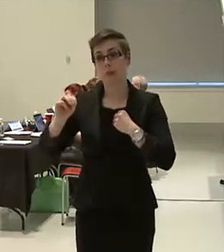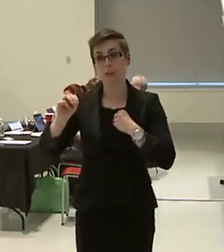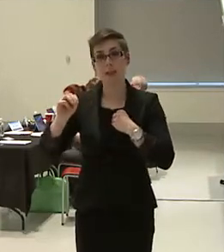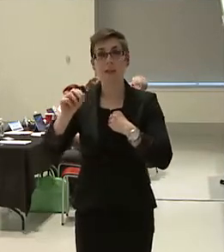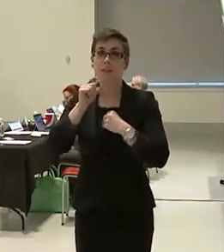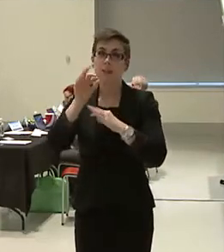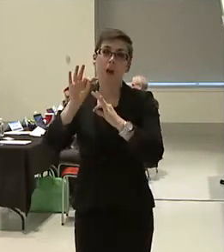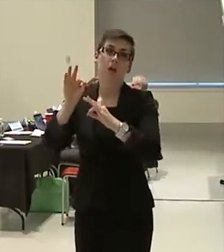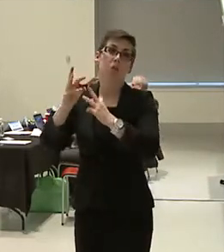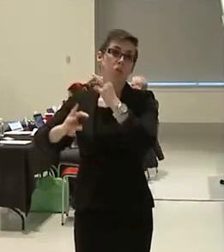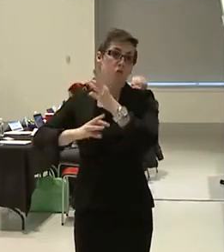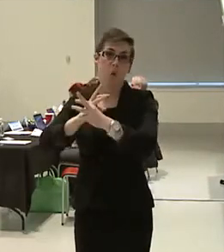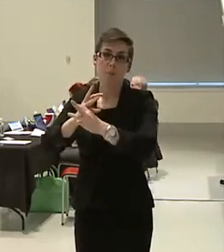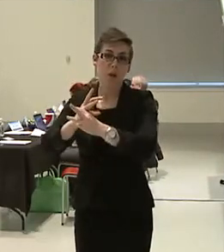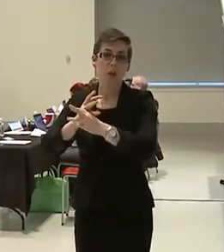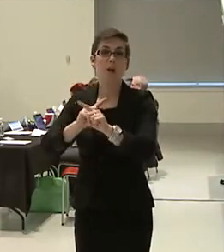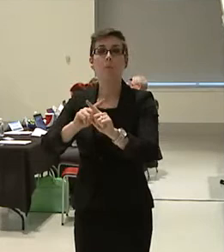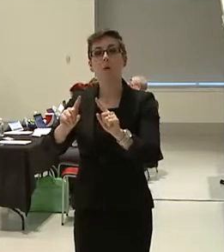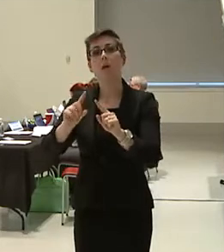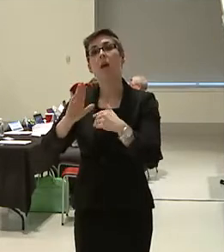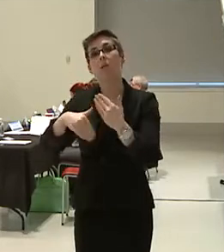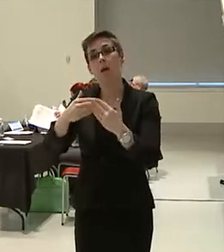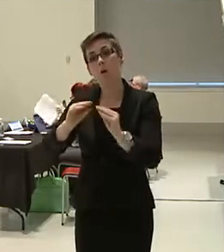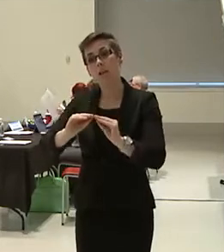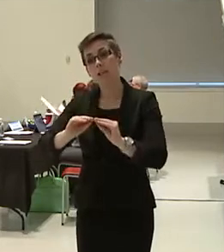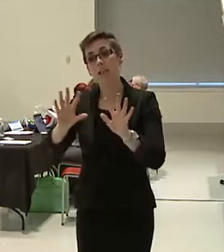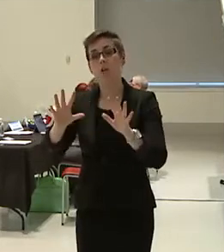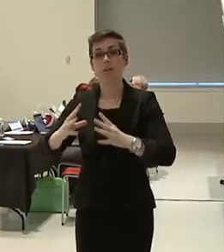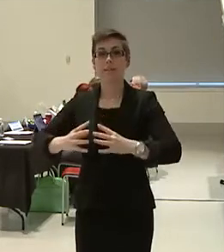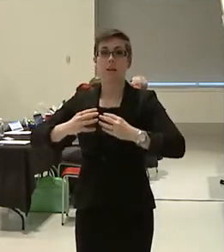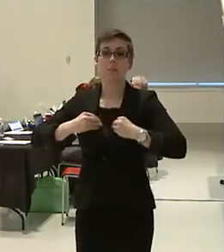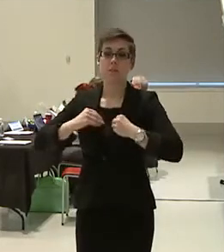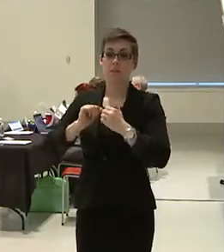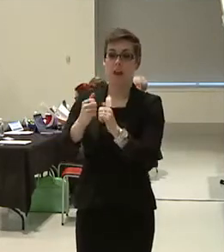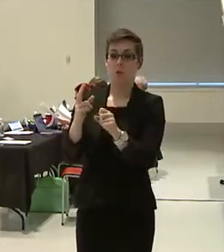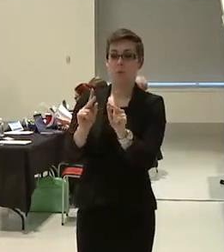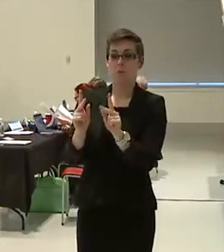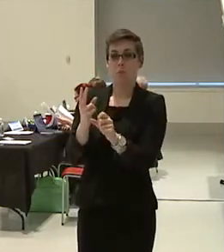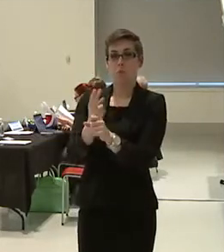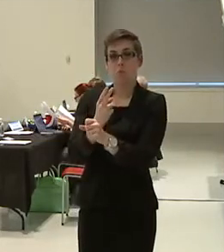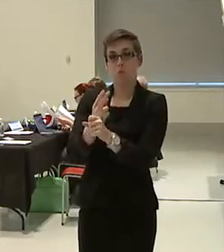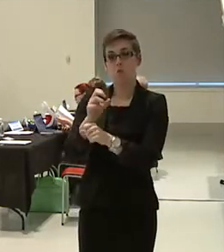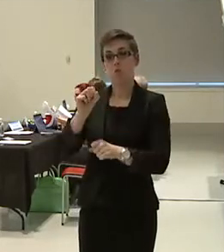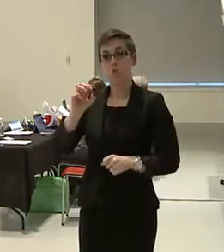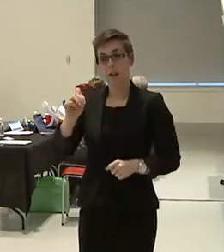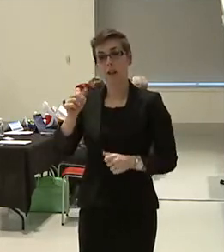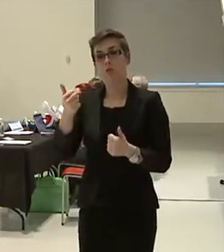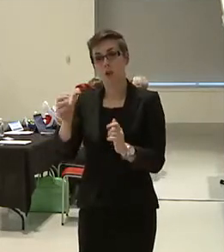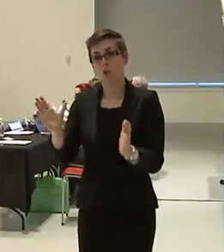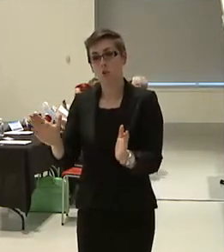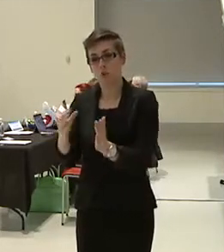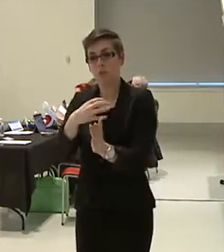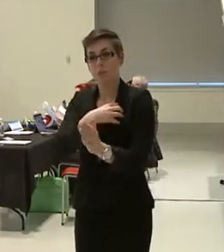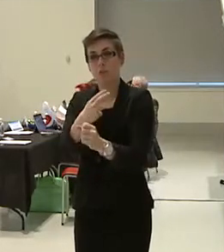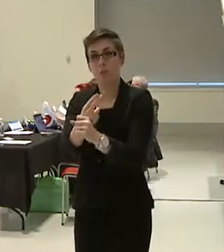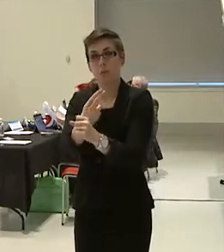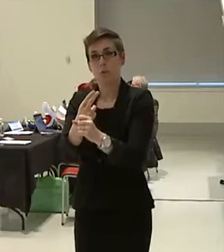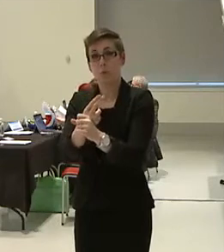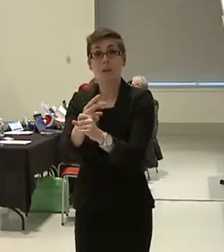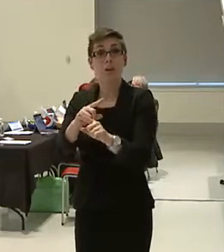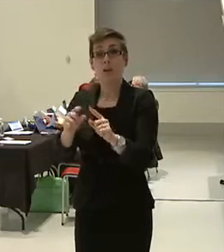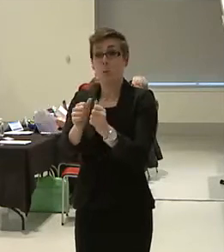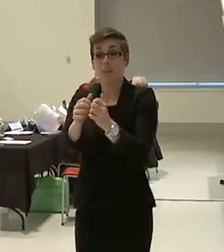but without clear acceptance and understanding of how people use social media and expect their police to use social media, it simply will not